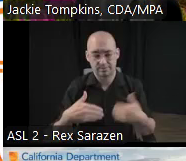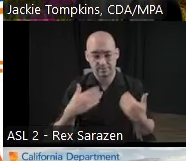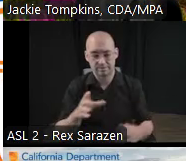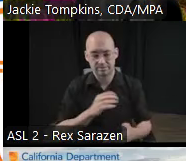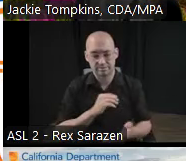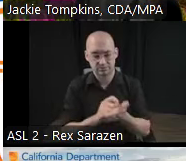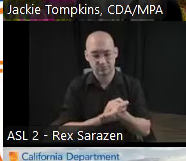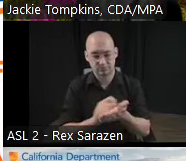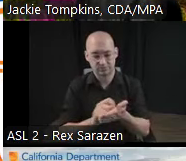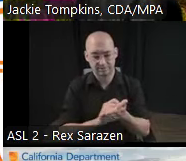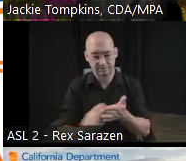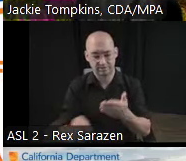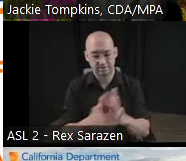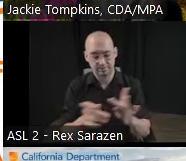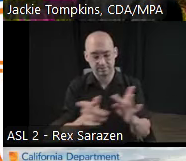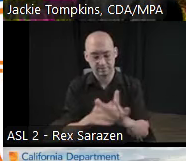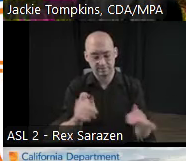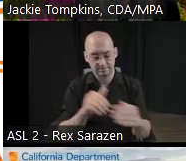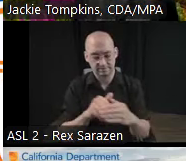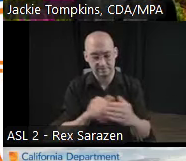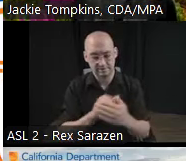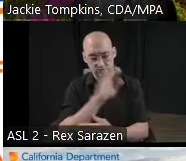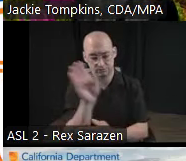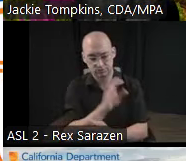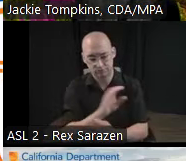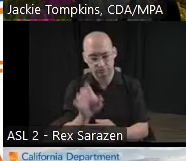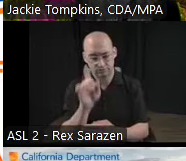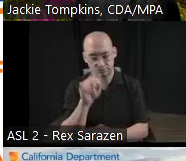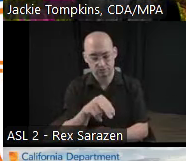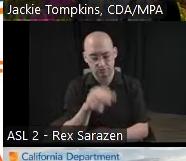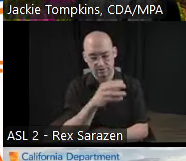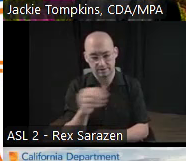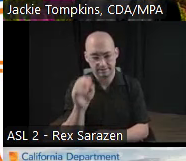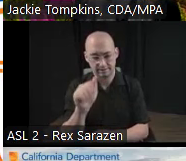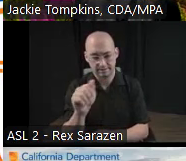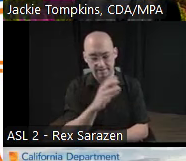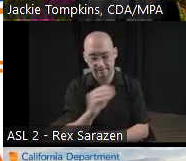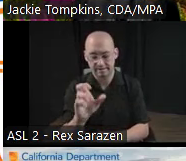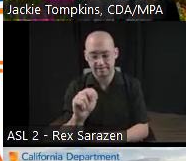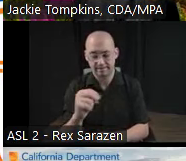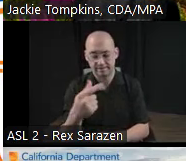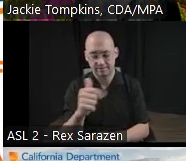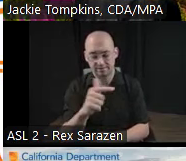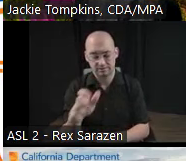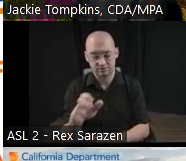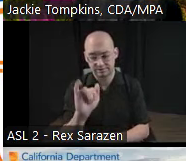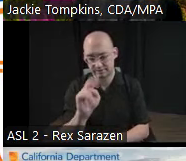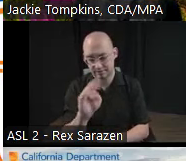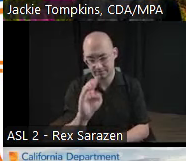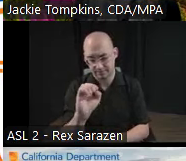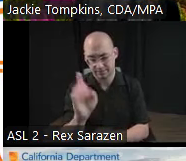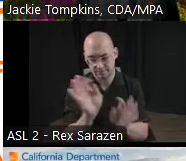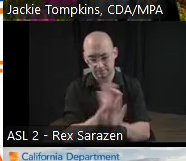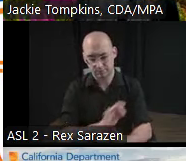either in the Zoom question and answer feature or our Engage inbox. Important to note for this session that